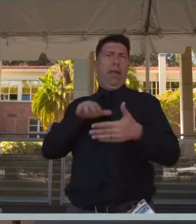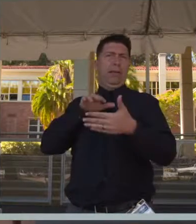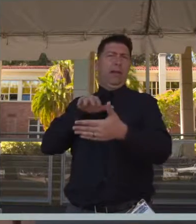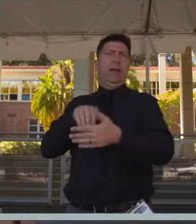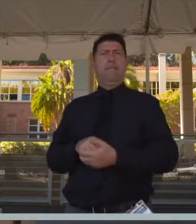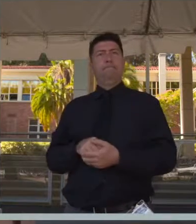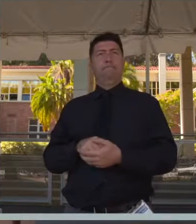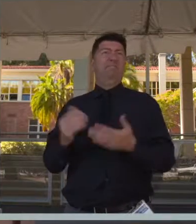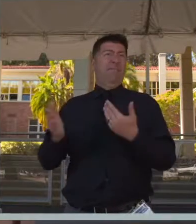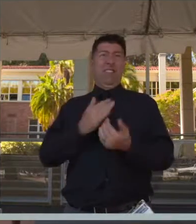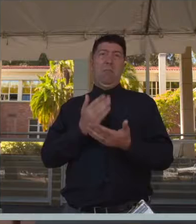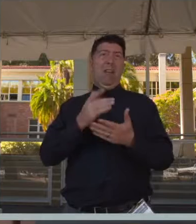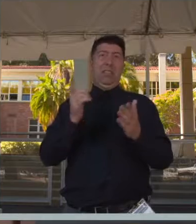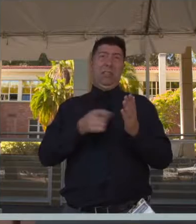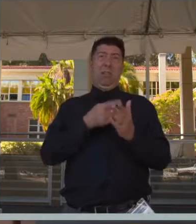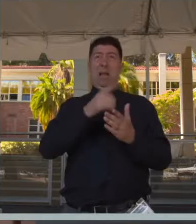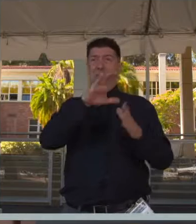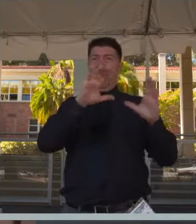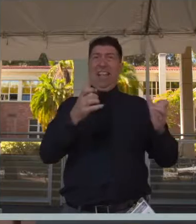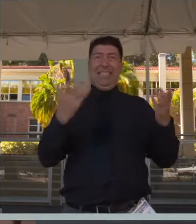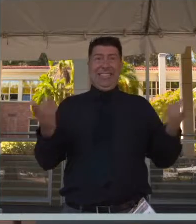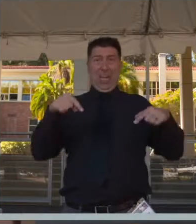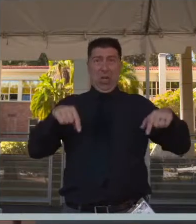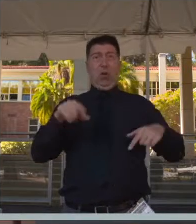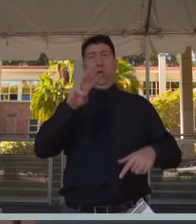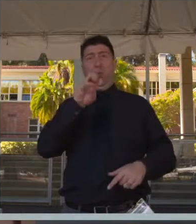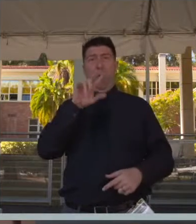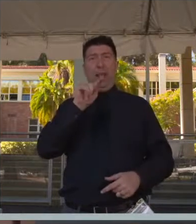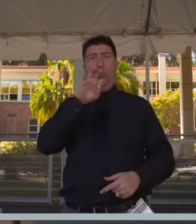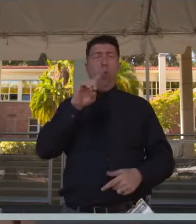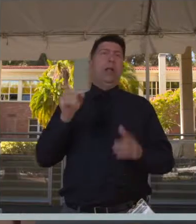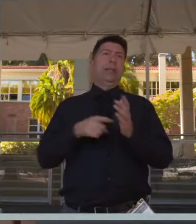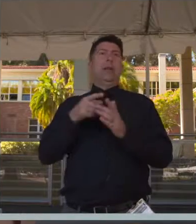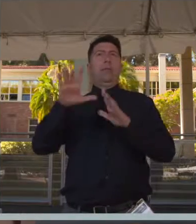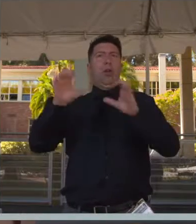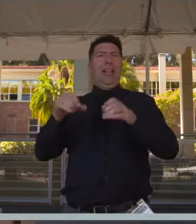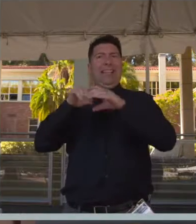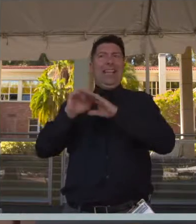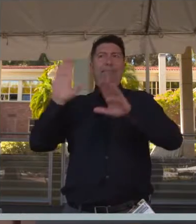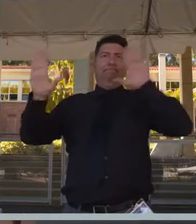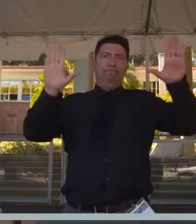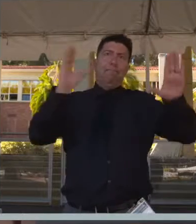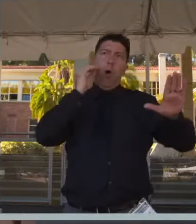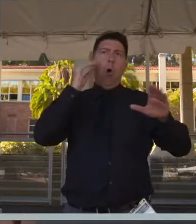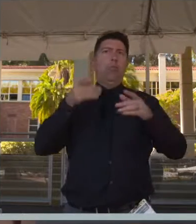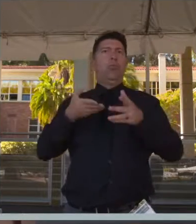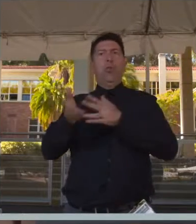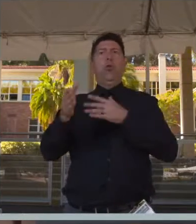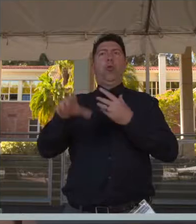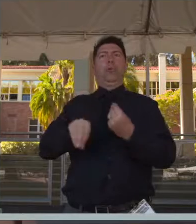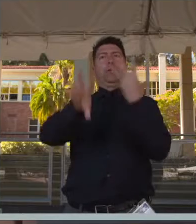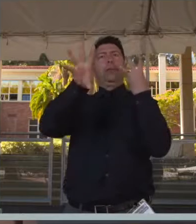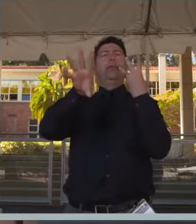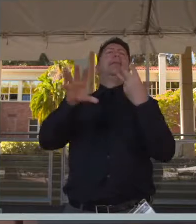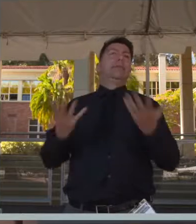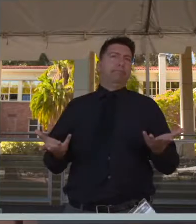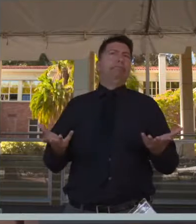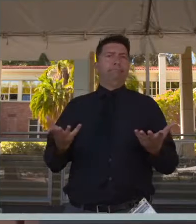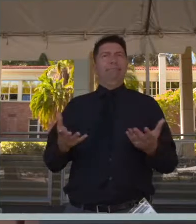their classes were held on campus here in Westwood or in each of your homes courtesy of the internet,